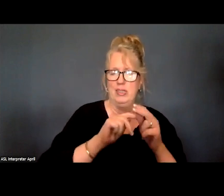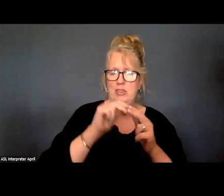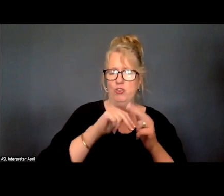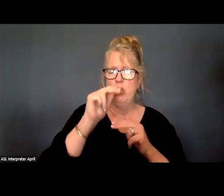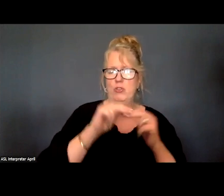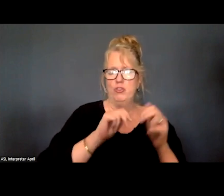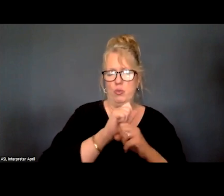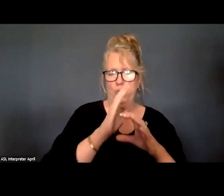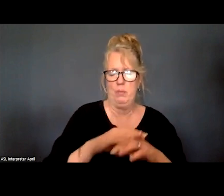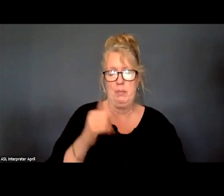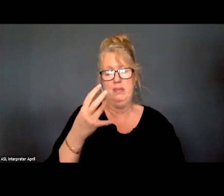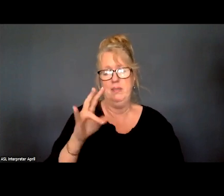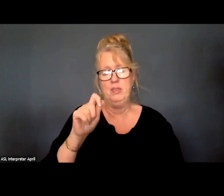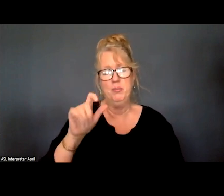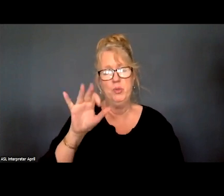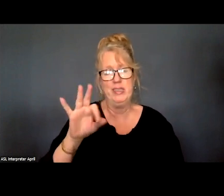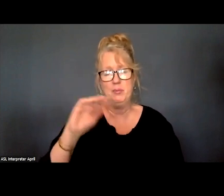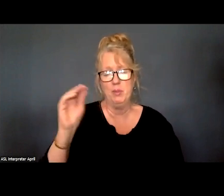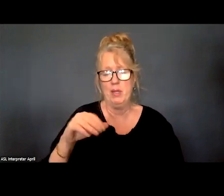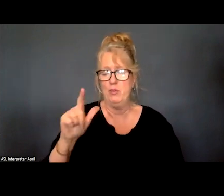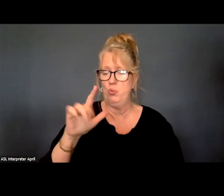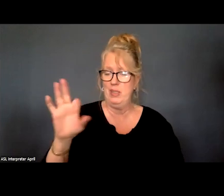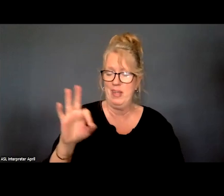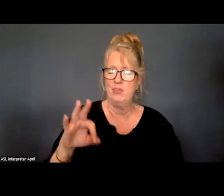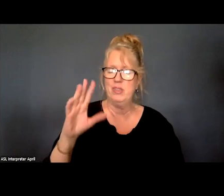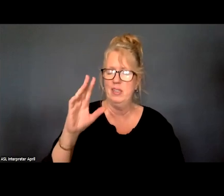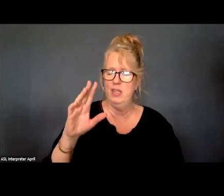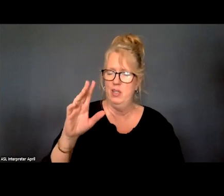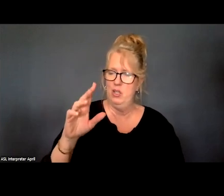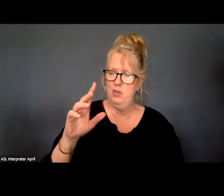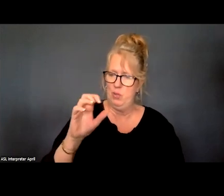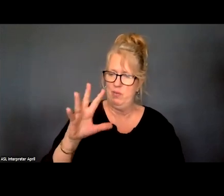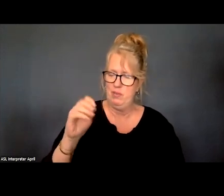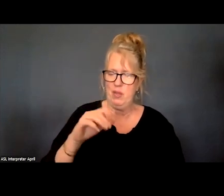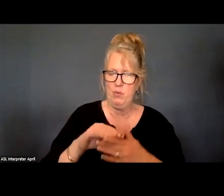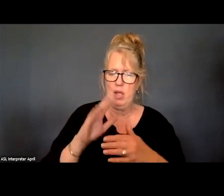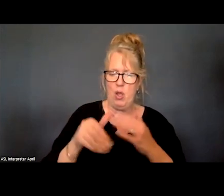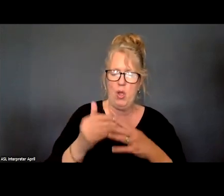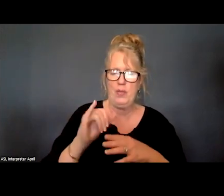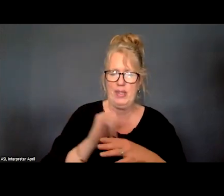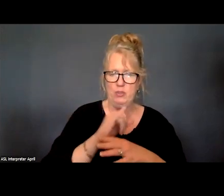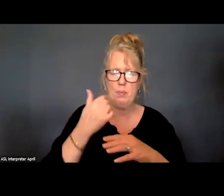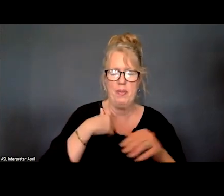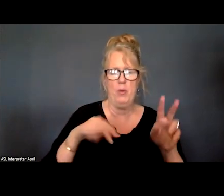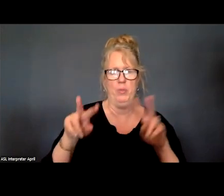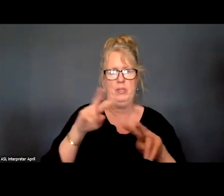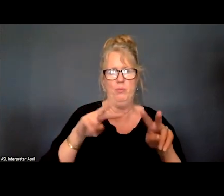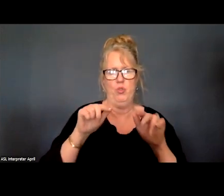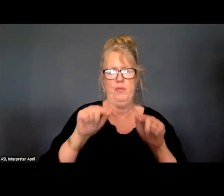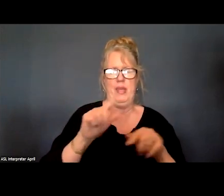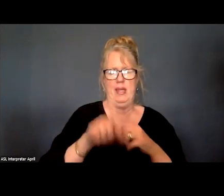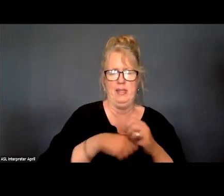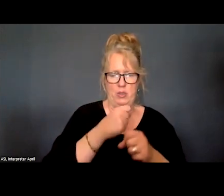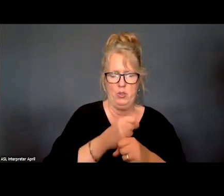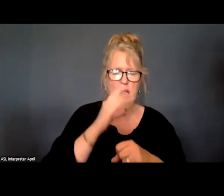for 17.9% of the 29,153 suicides among all industries that we observed that year. The